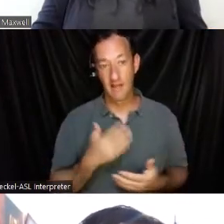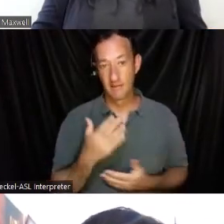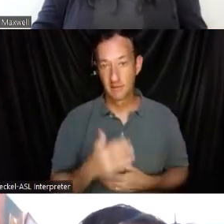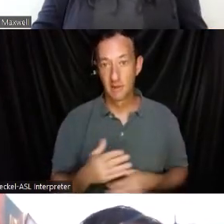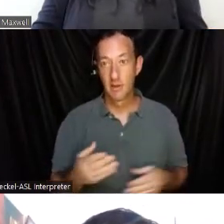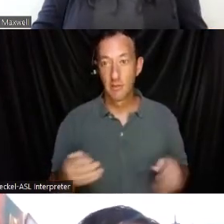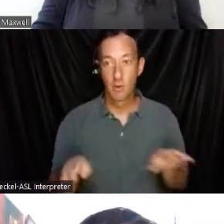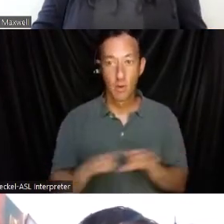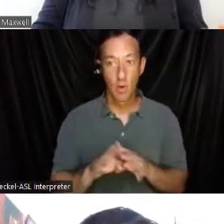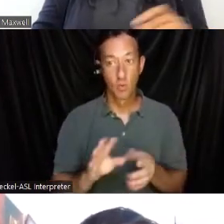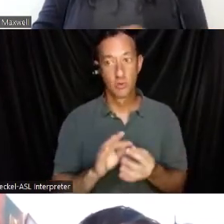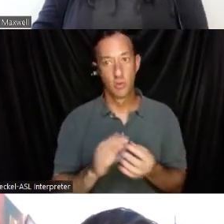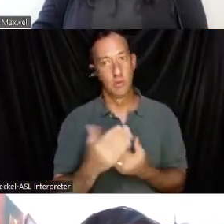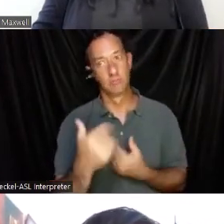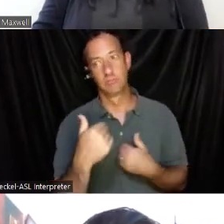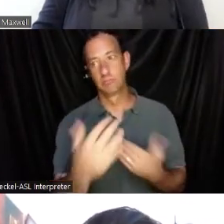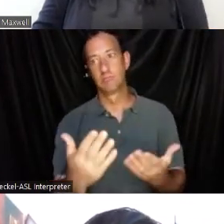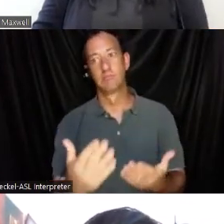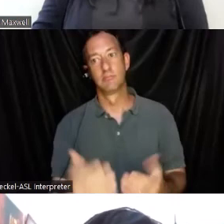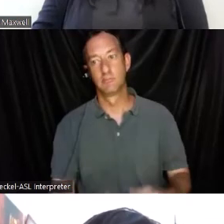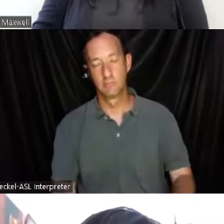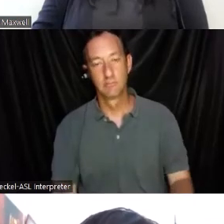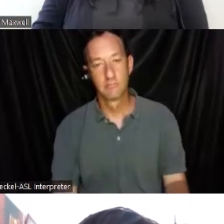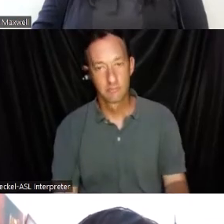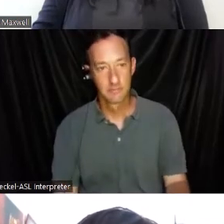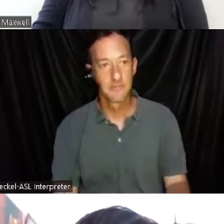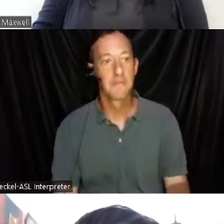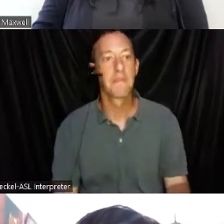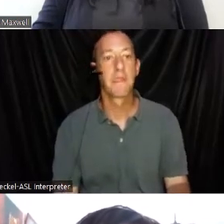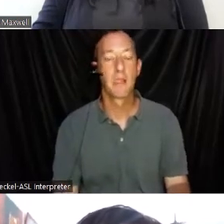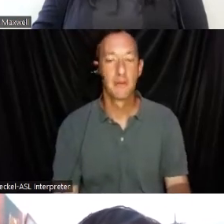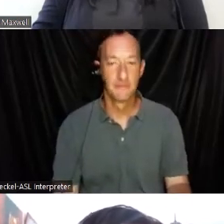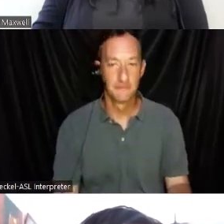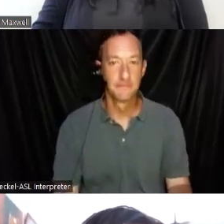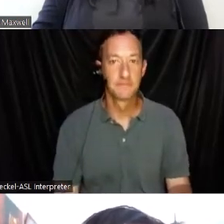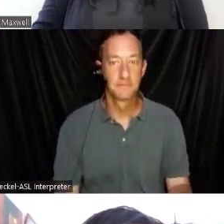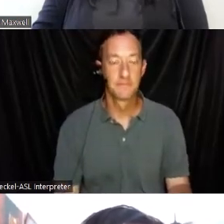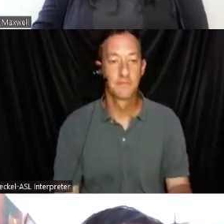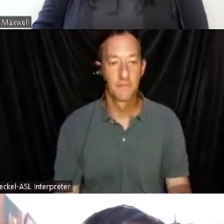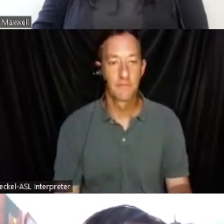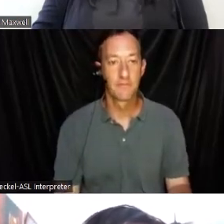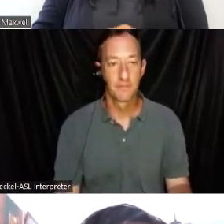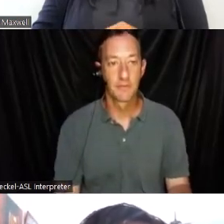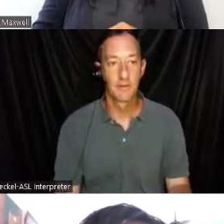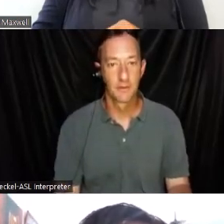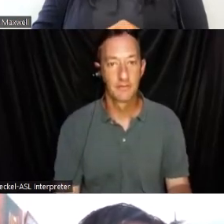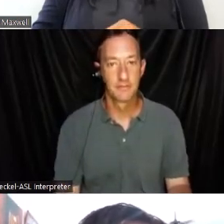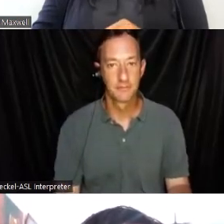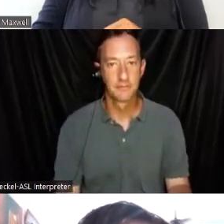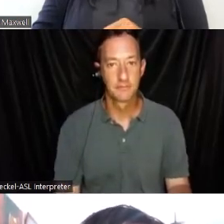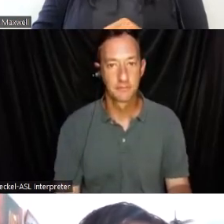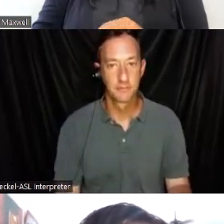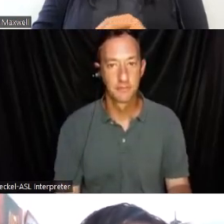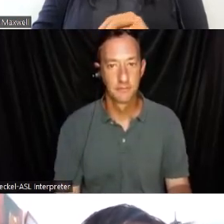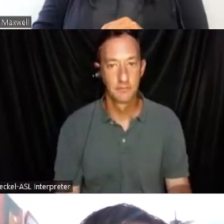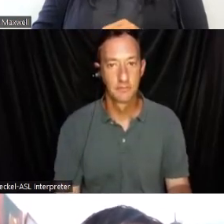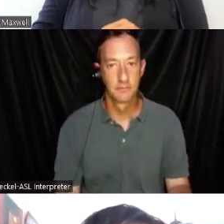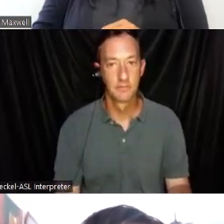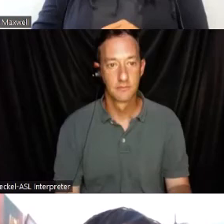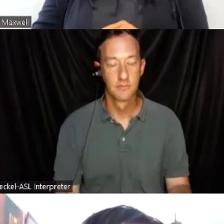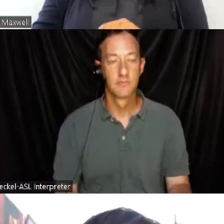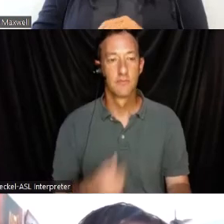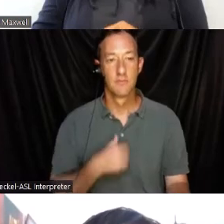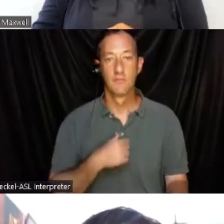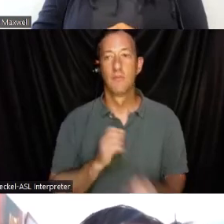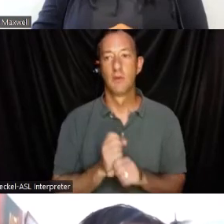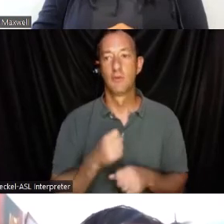to say, please go ahead. So what I'll just leave you with is, I've created here on these